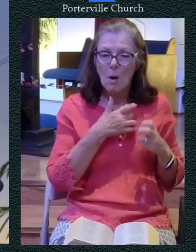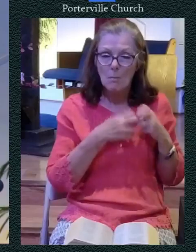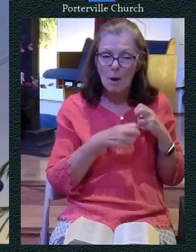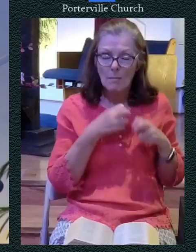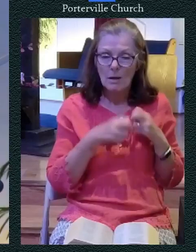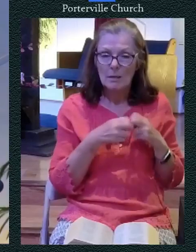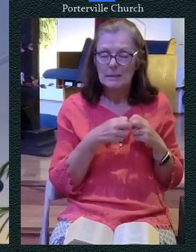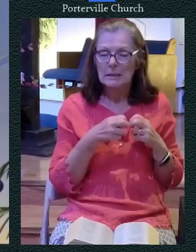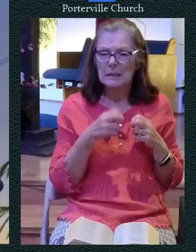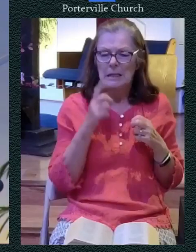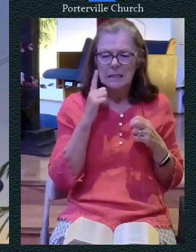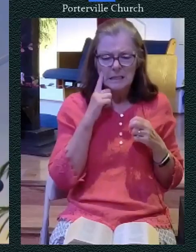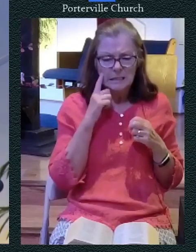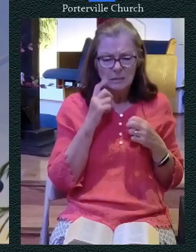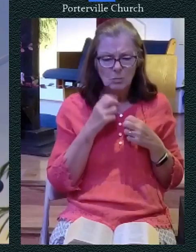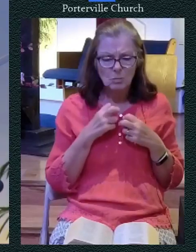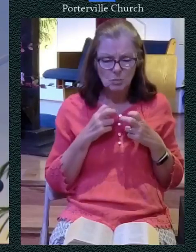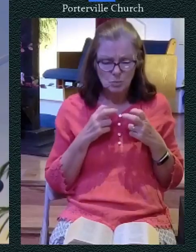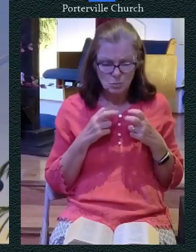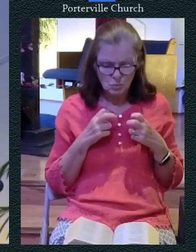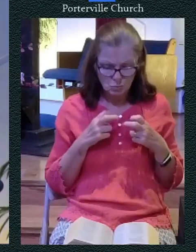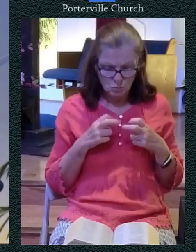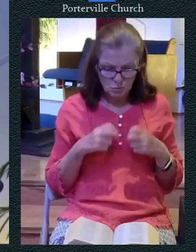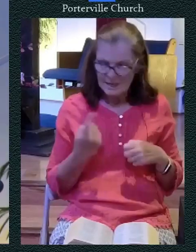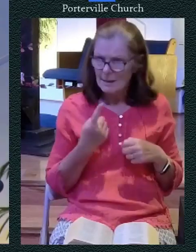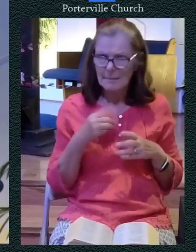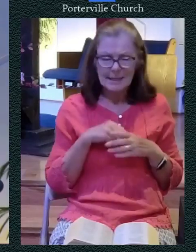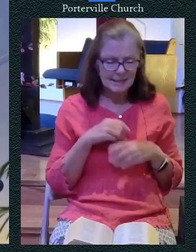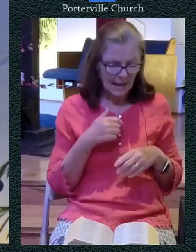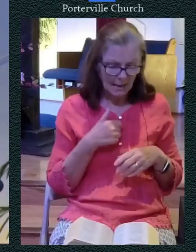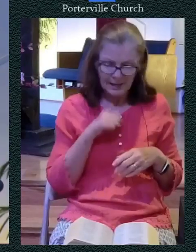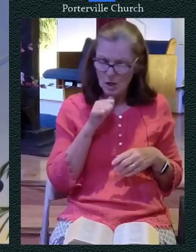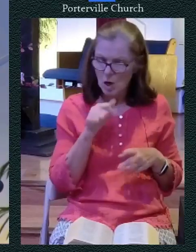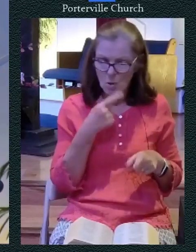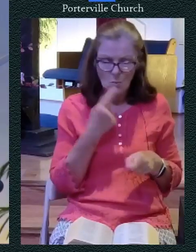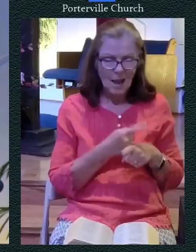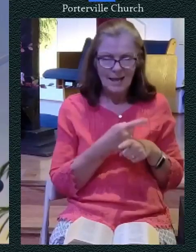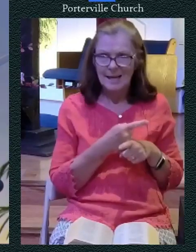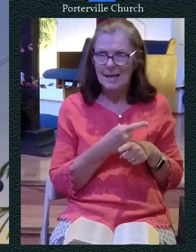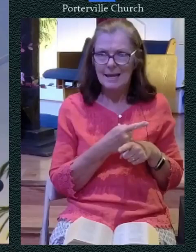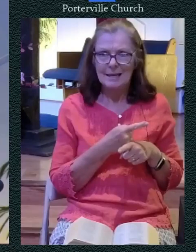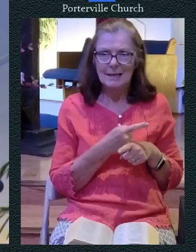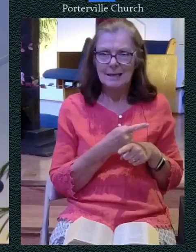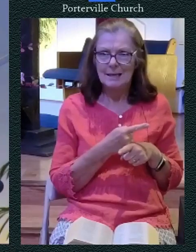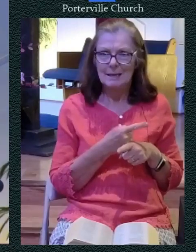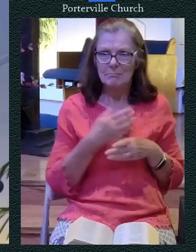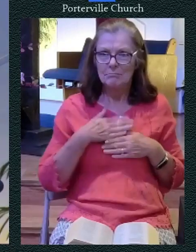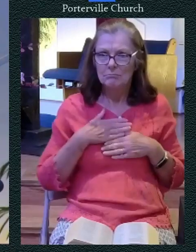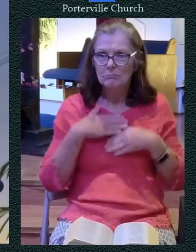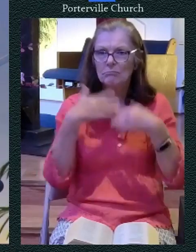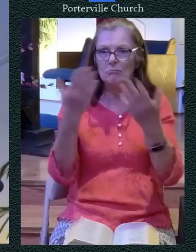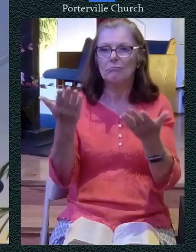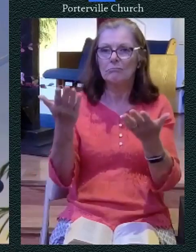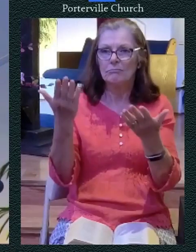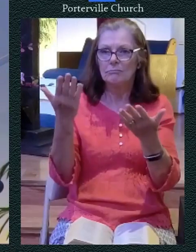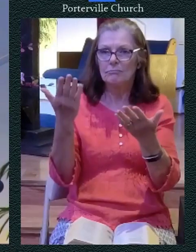there's something in me that is not right. And I want to suggest to you that that's one of